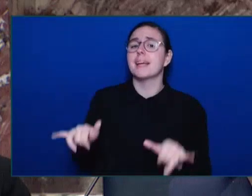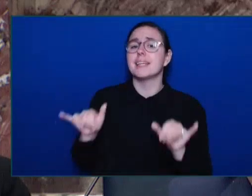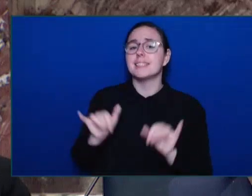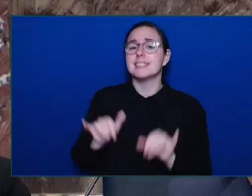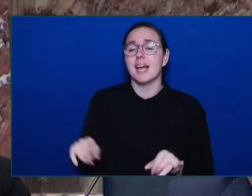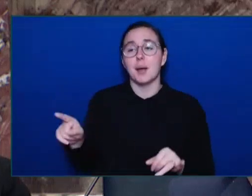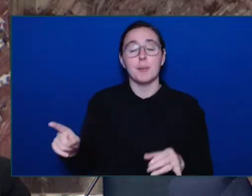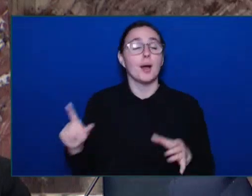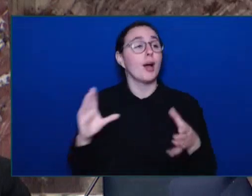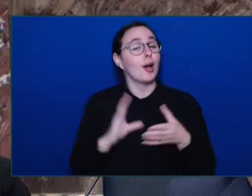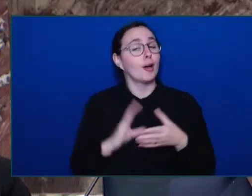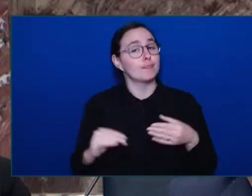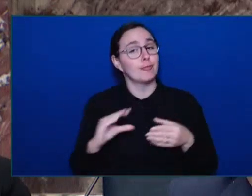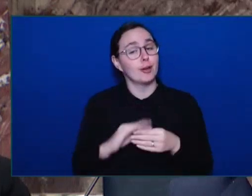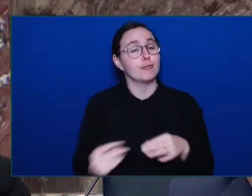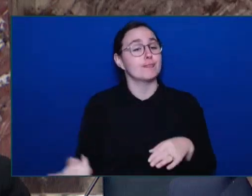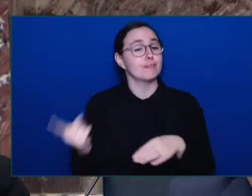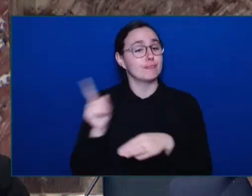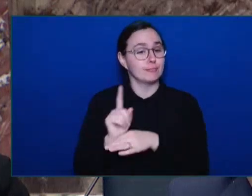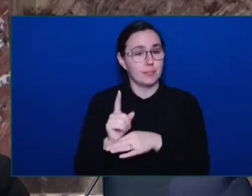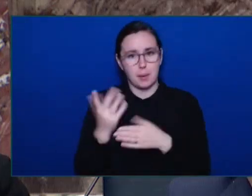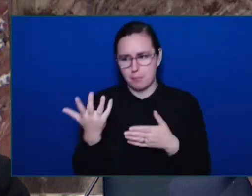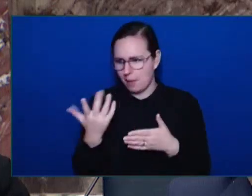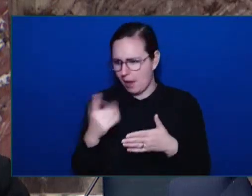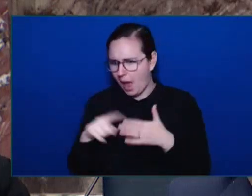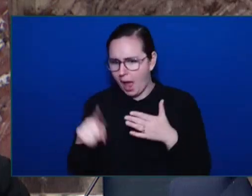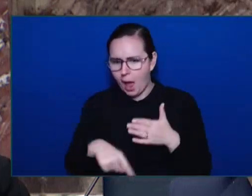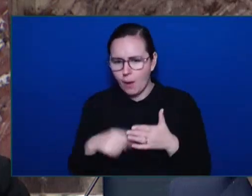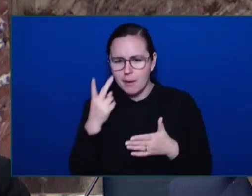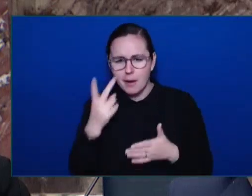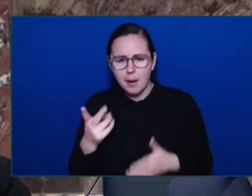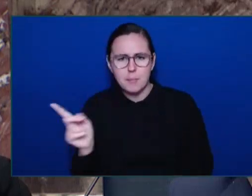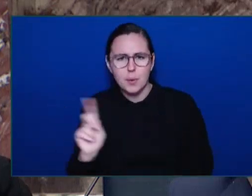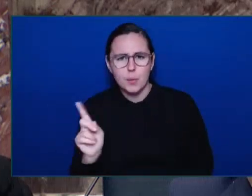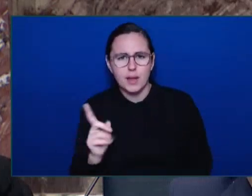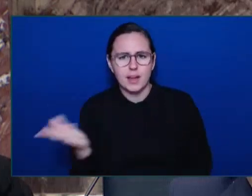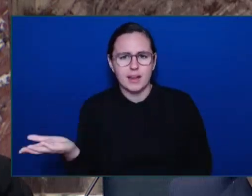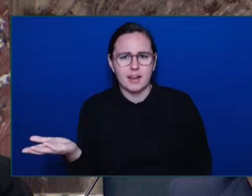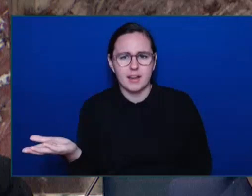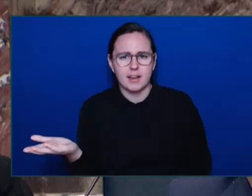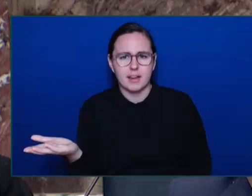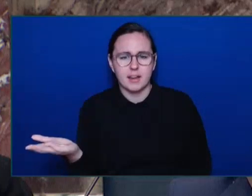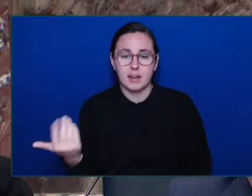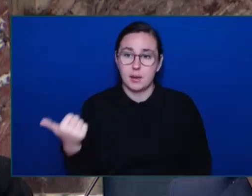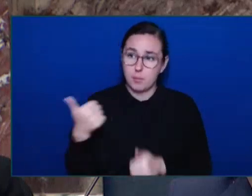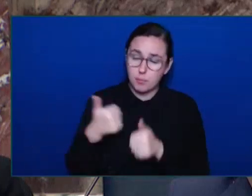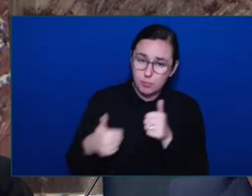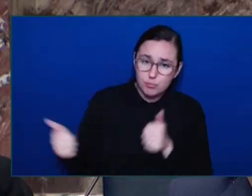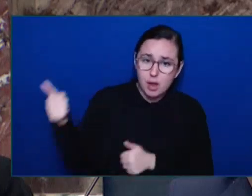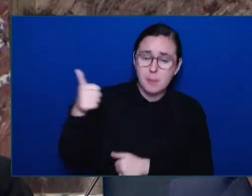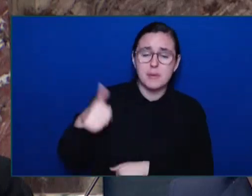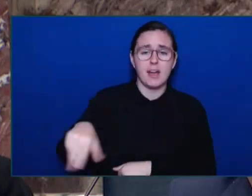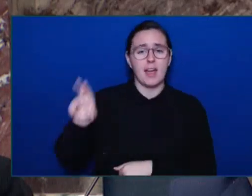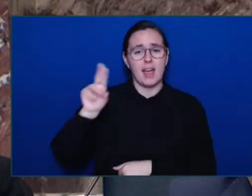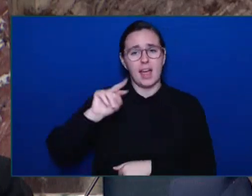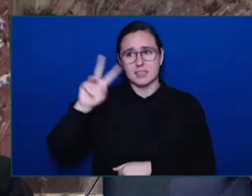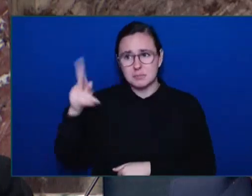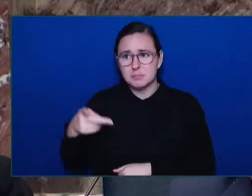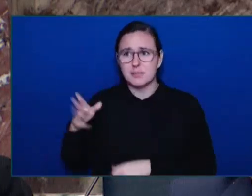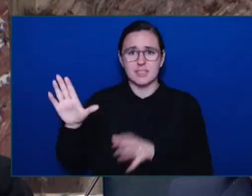Premier and his NDP government have failed to do more than a mere 14% of